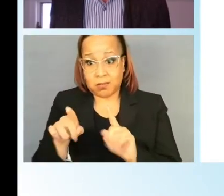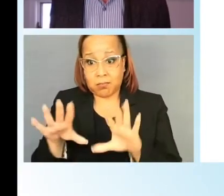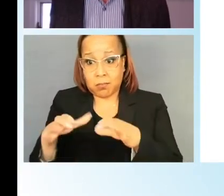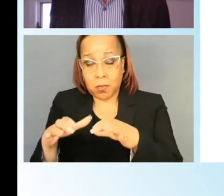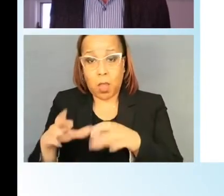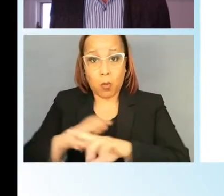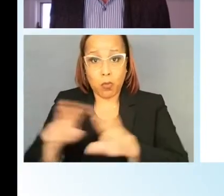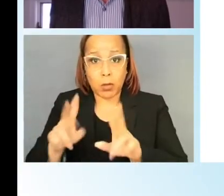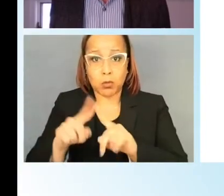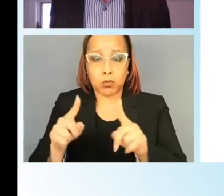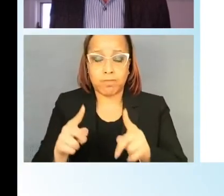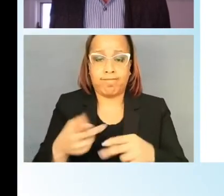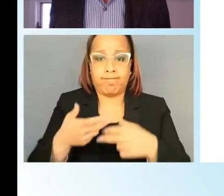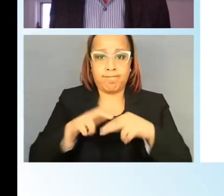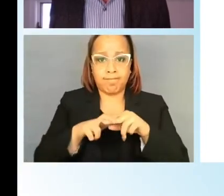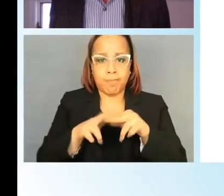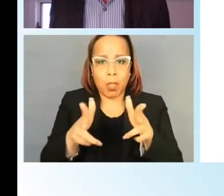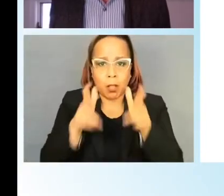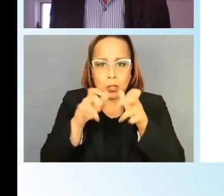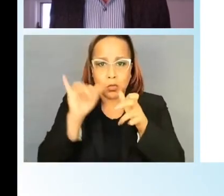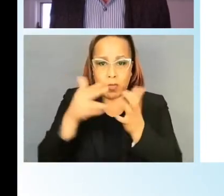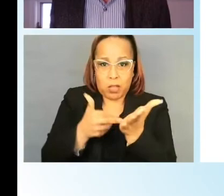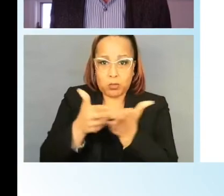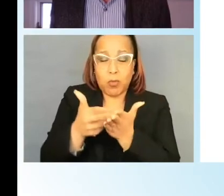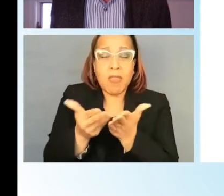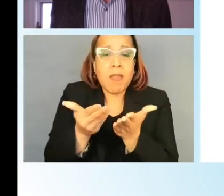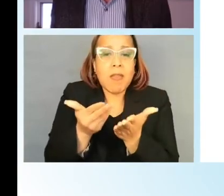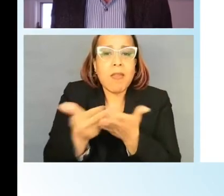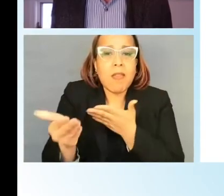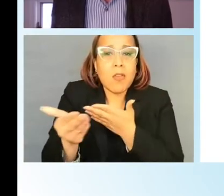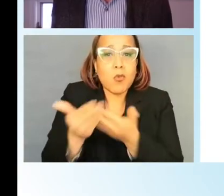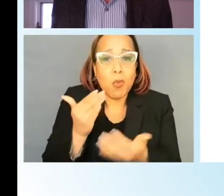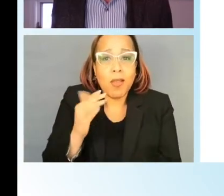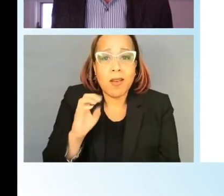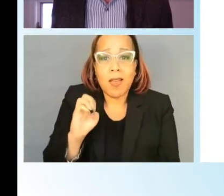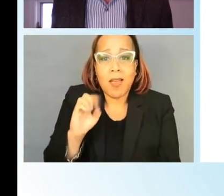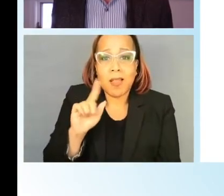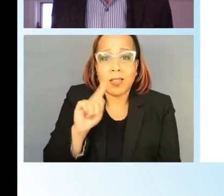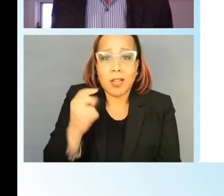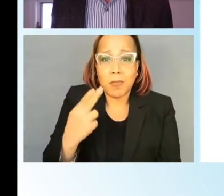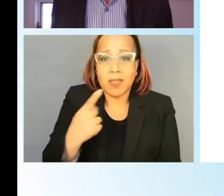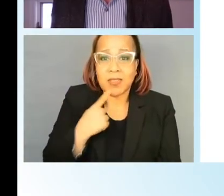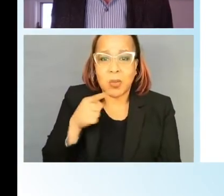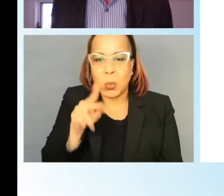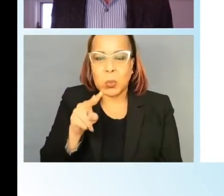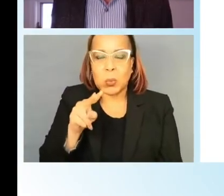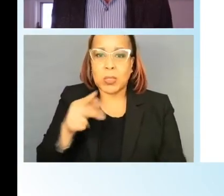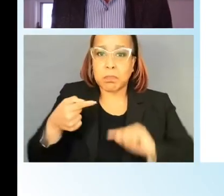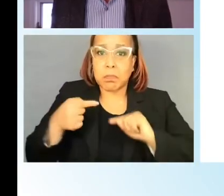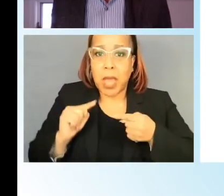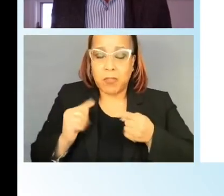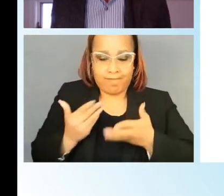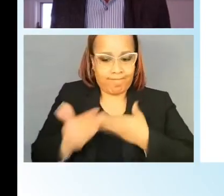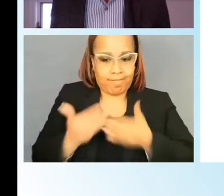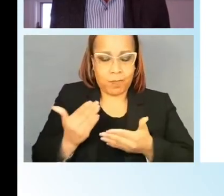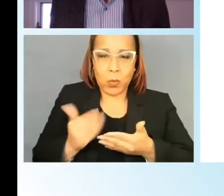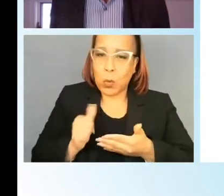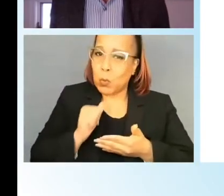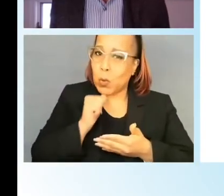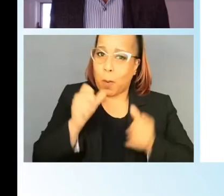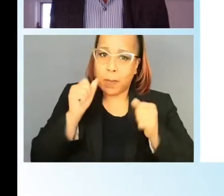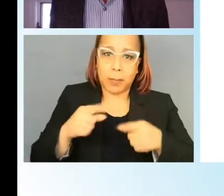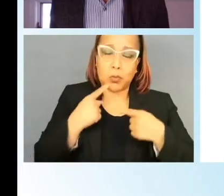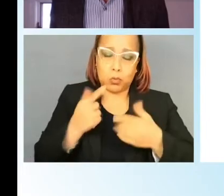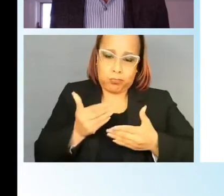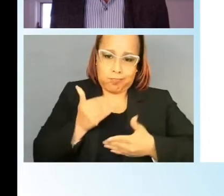to listen to that truth, even when, as Elizabeth Eckford told us, it is painful, we will not be able to get to where we need to go.